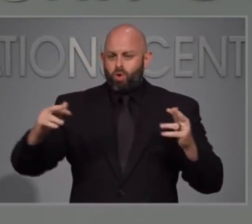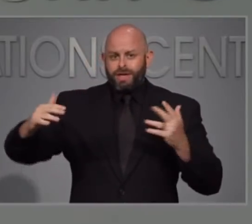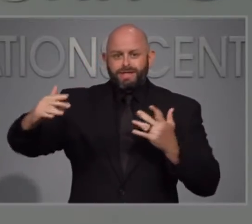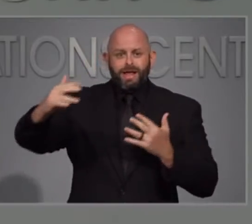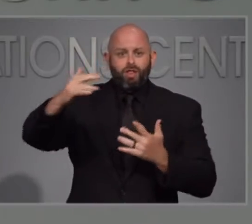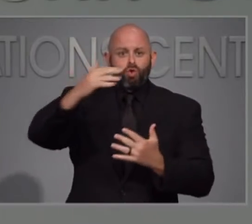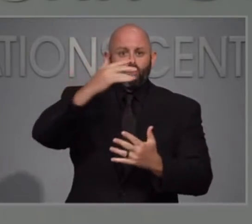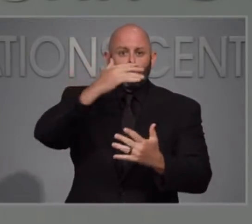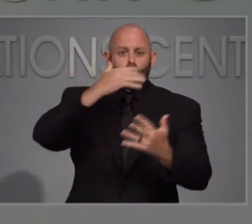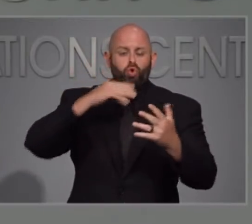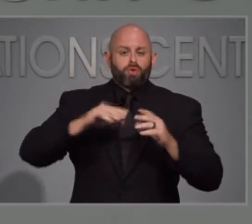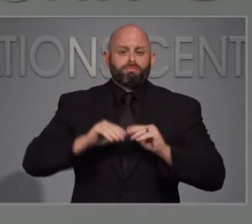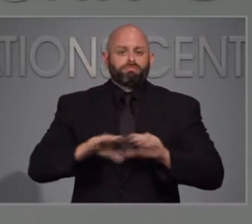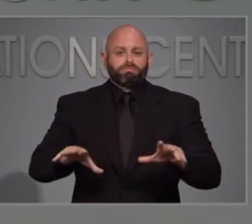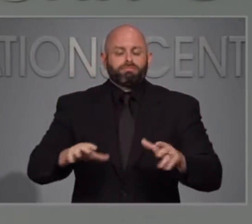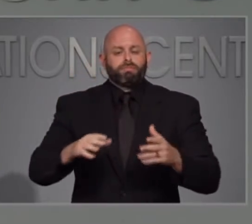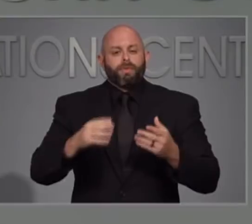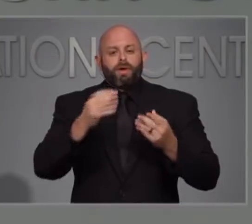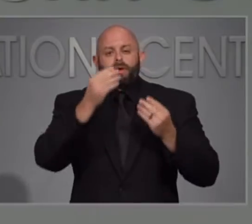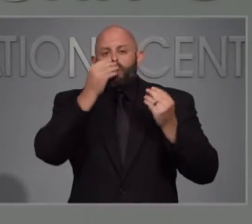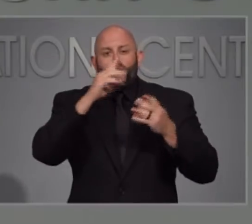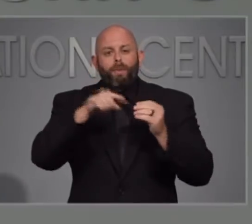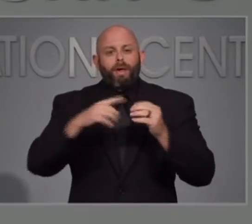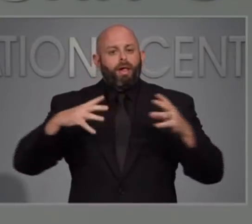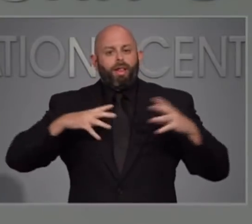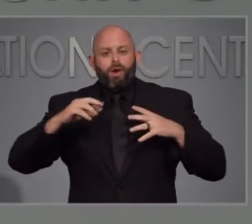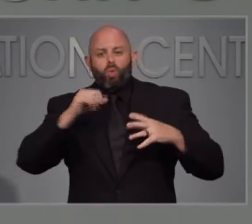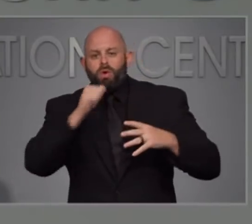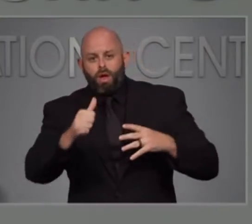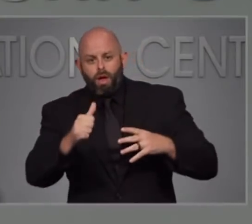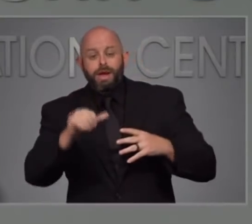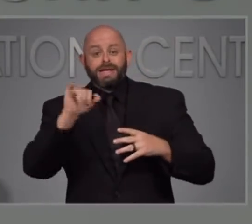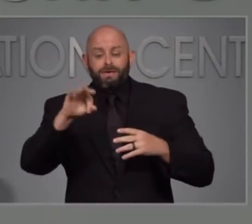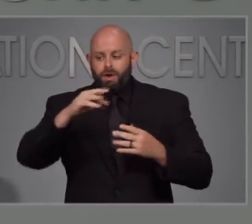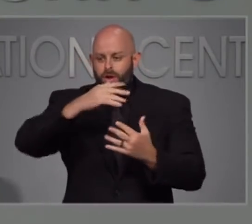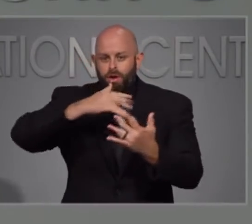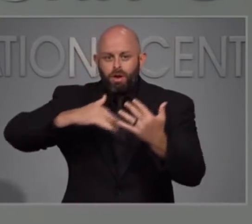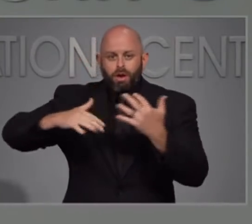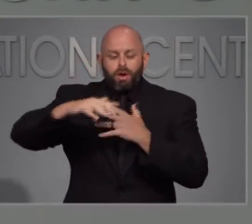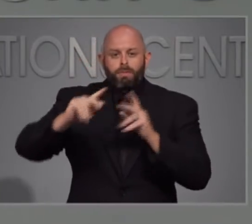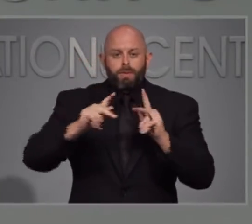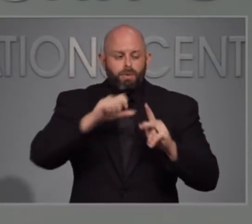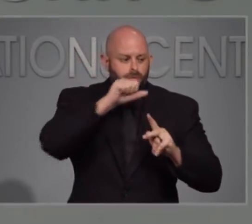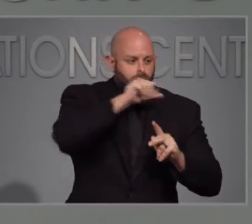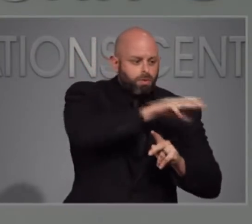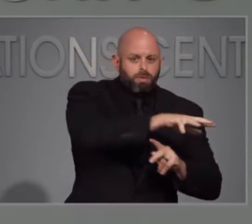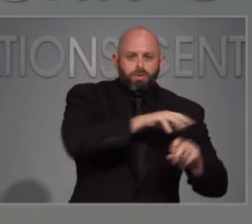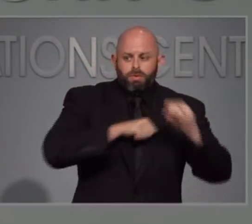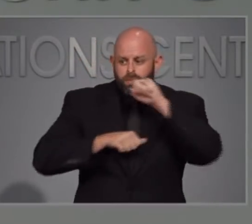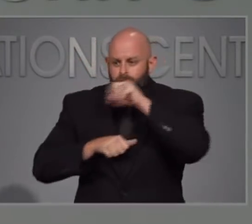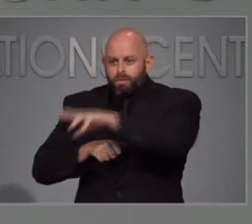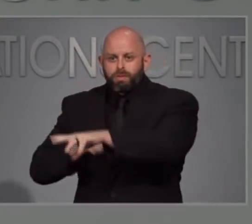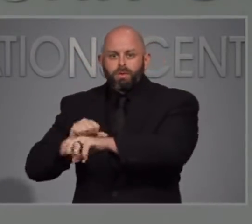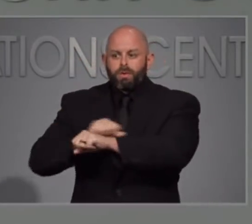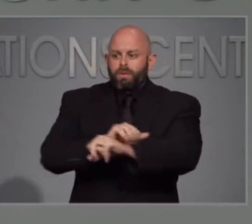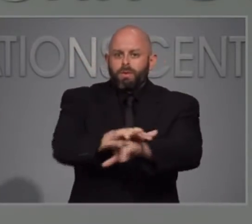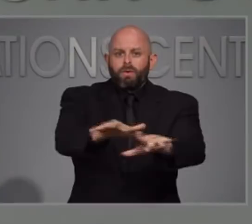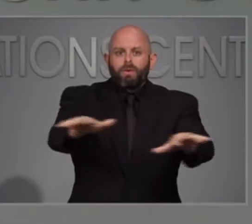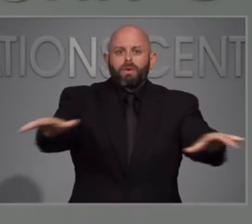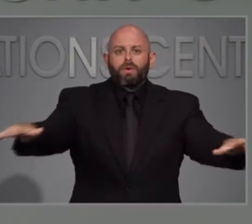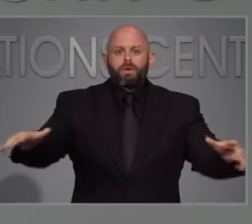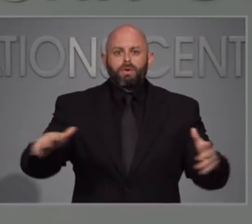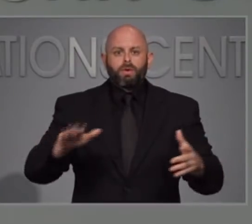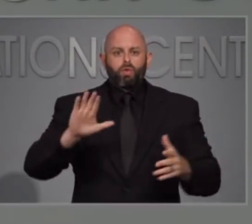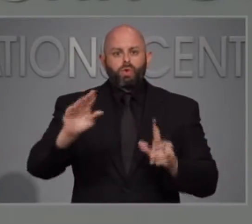doesn't care if it's a holiday. When there's a crowd of people and when a lot of those people are together and not